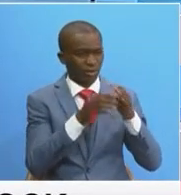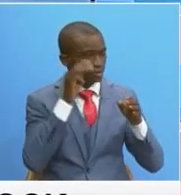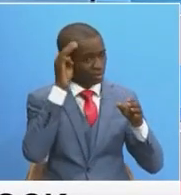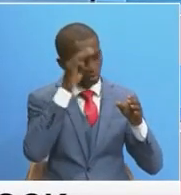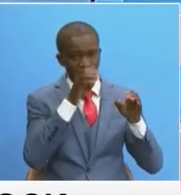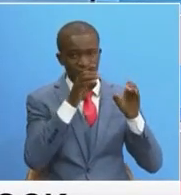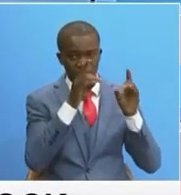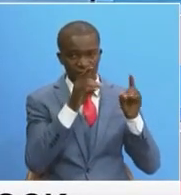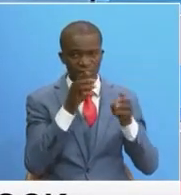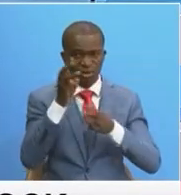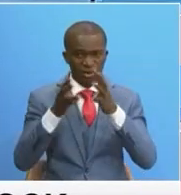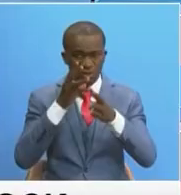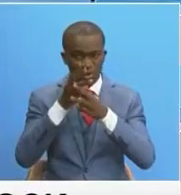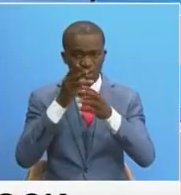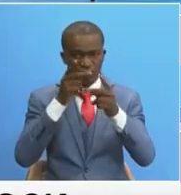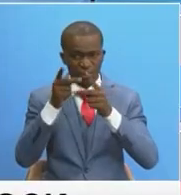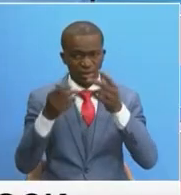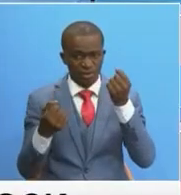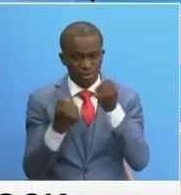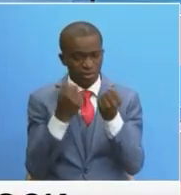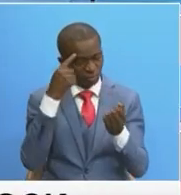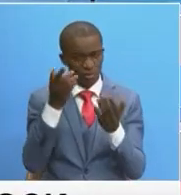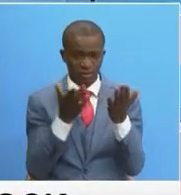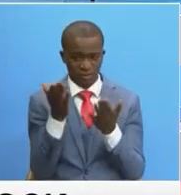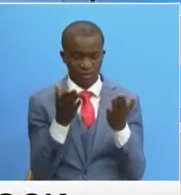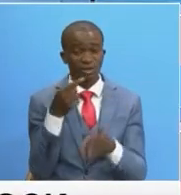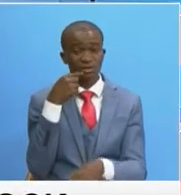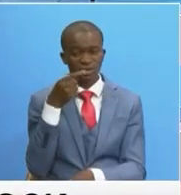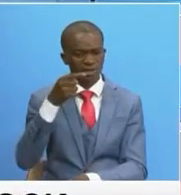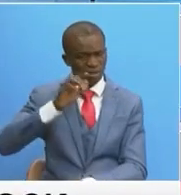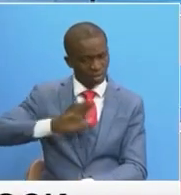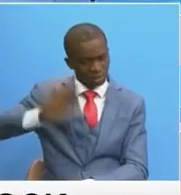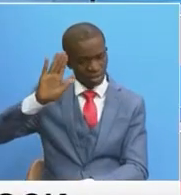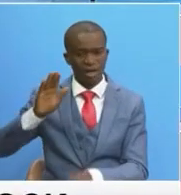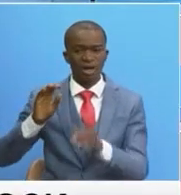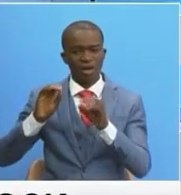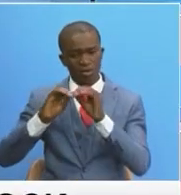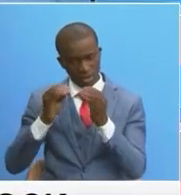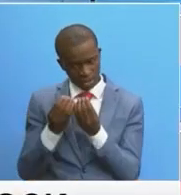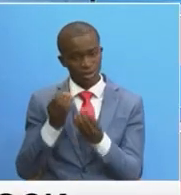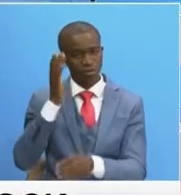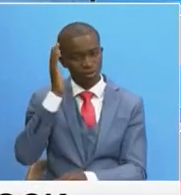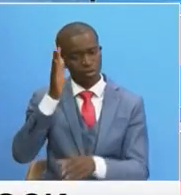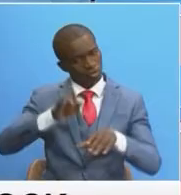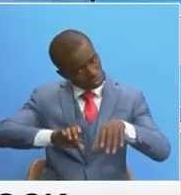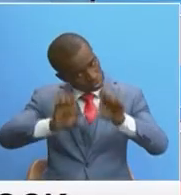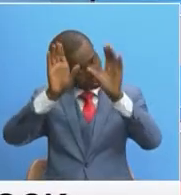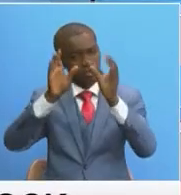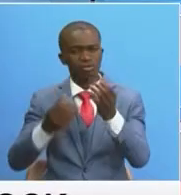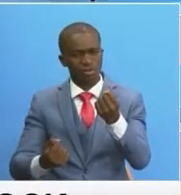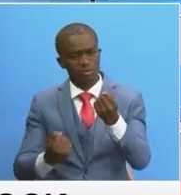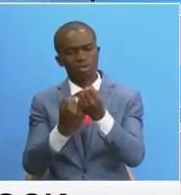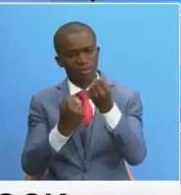Support Services Lazarus Manda pledged continued support to children and vulnerable people in